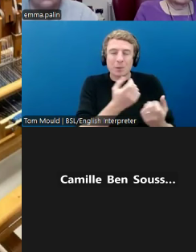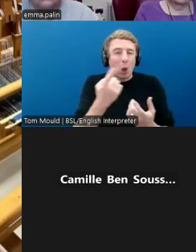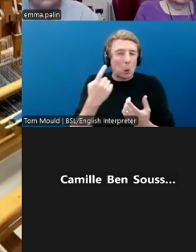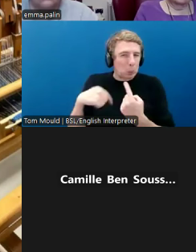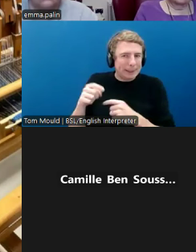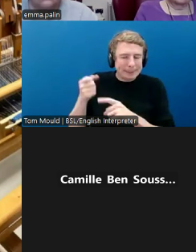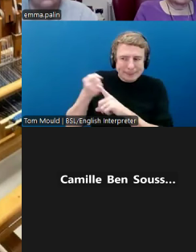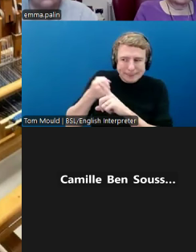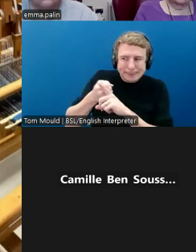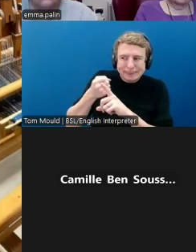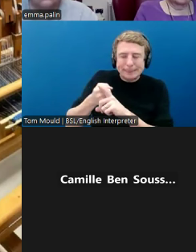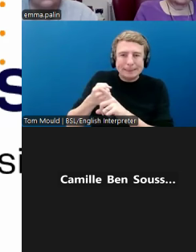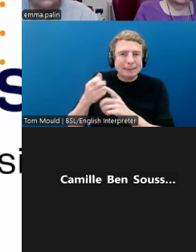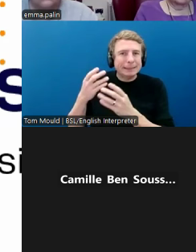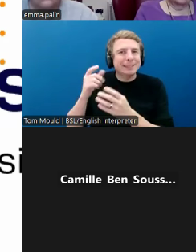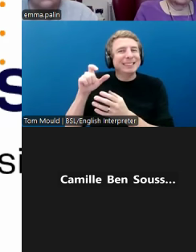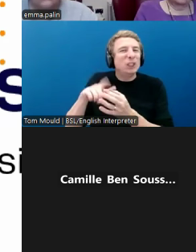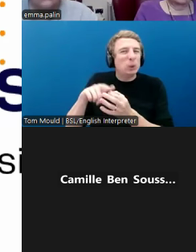single assessment framework.